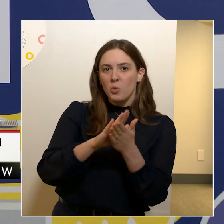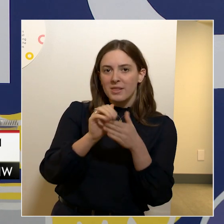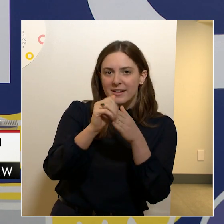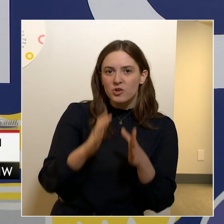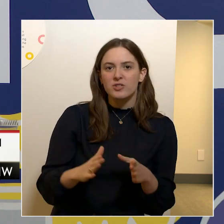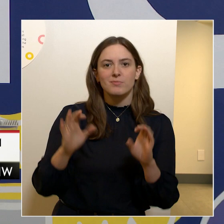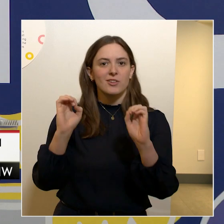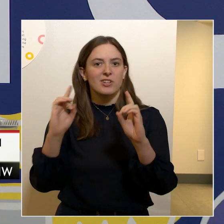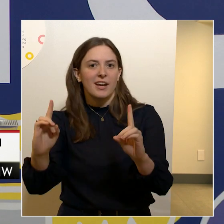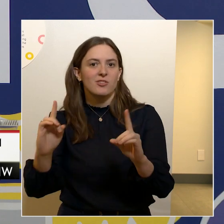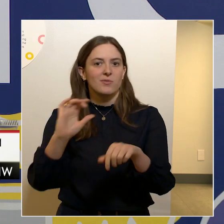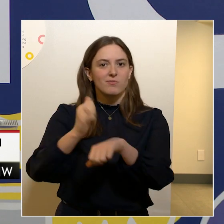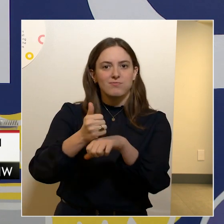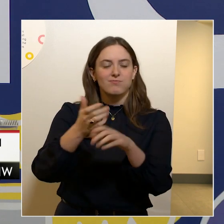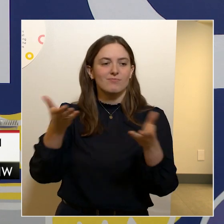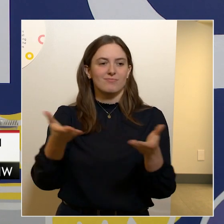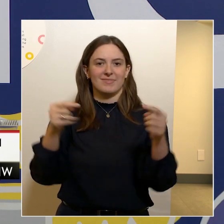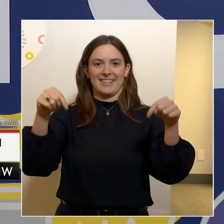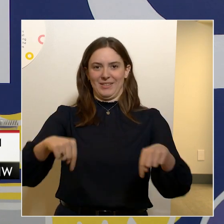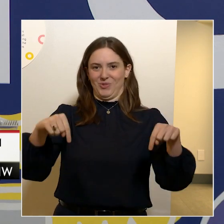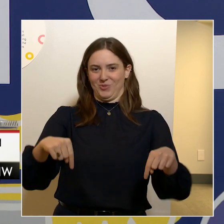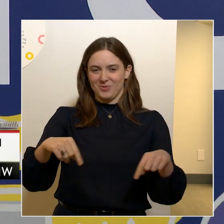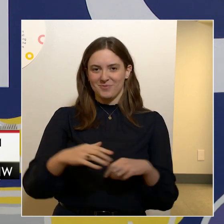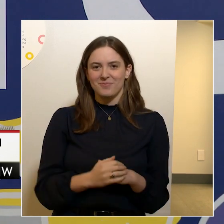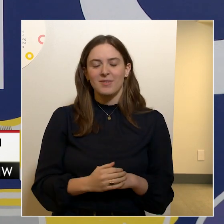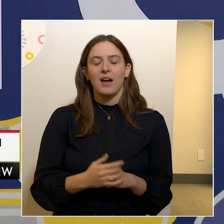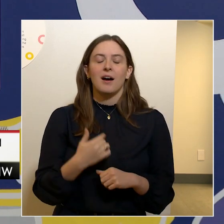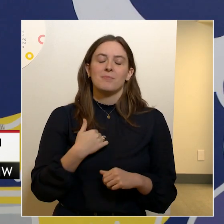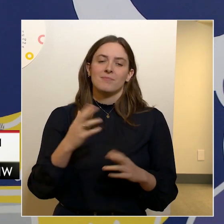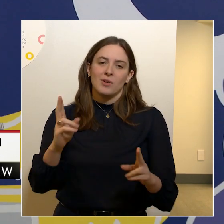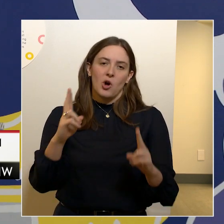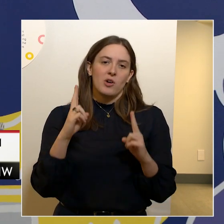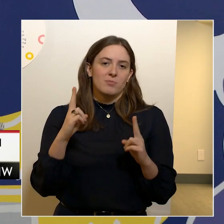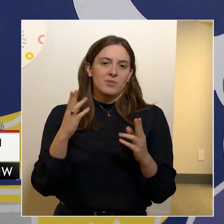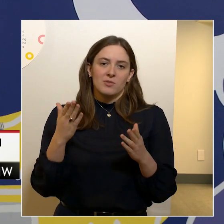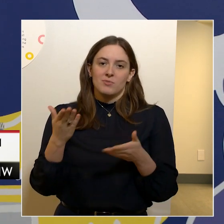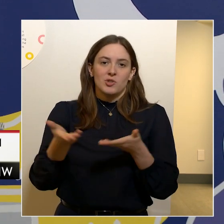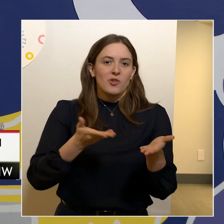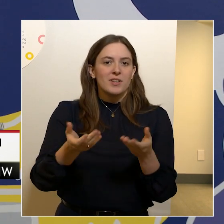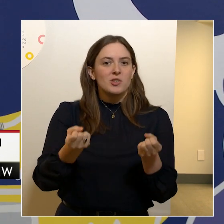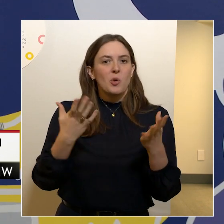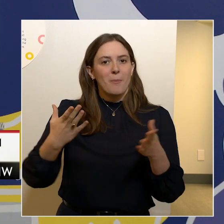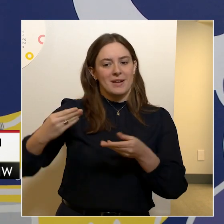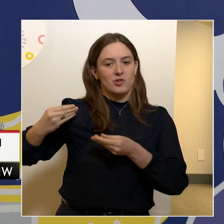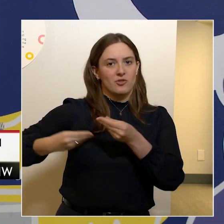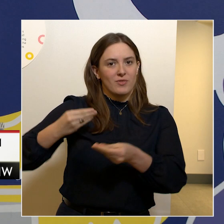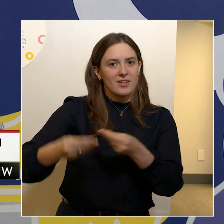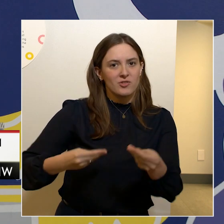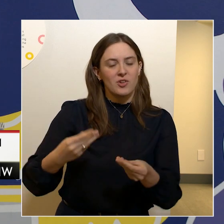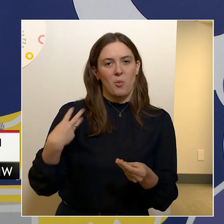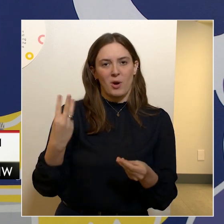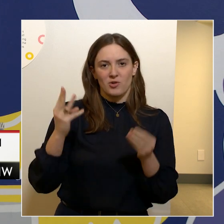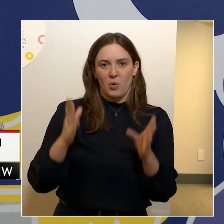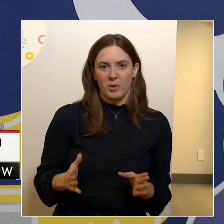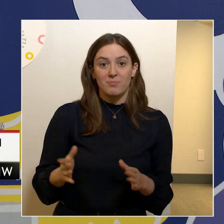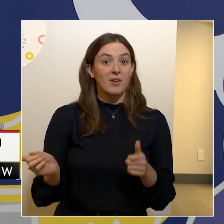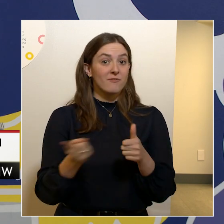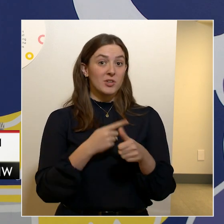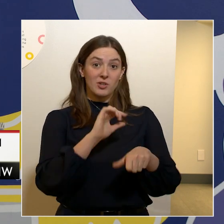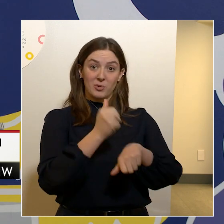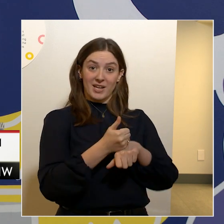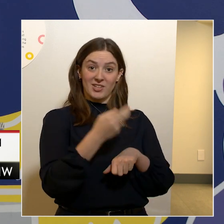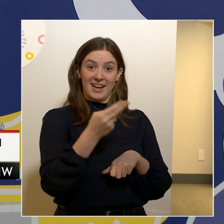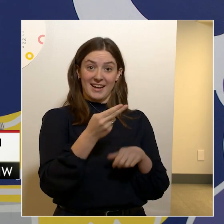our region. It's an honor to have served so many generations of Washingtonians, from our first location on